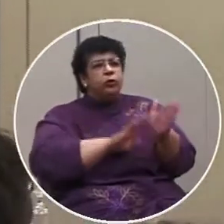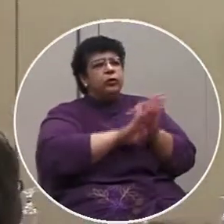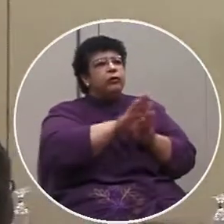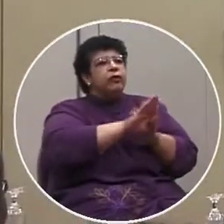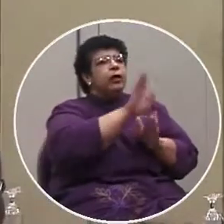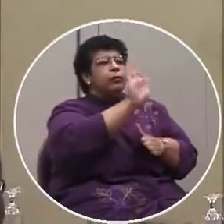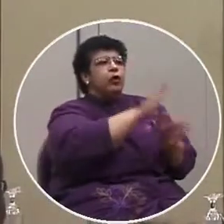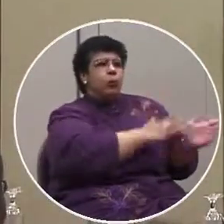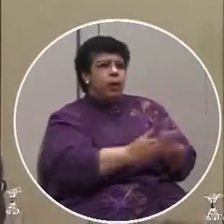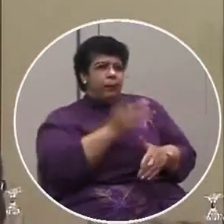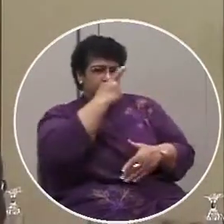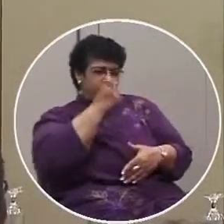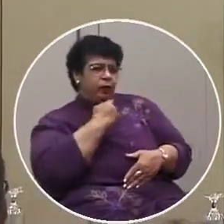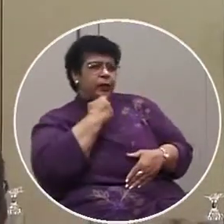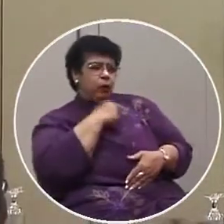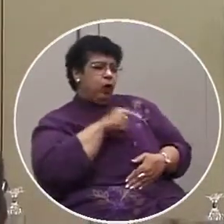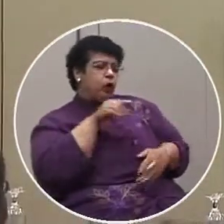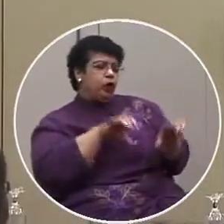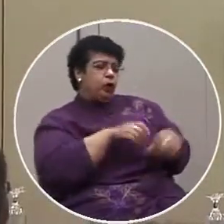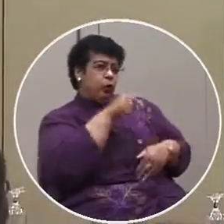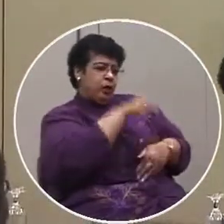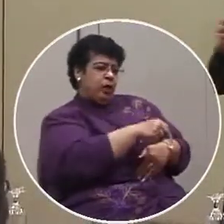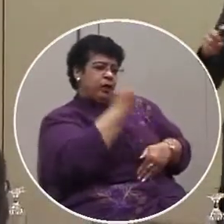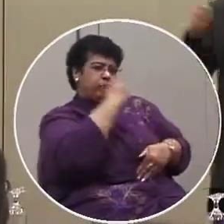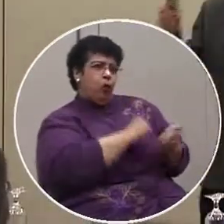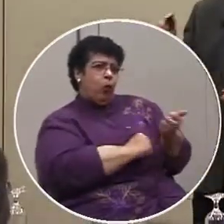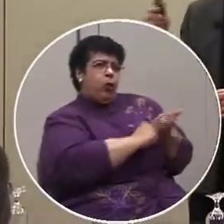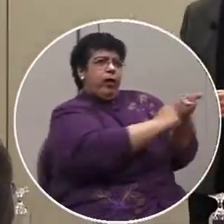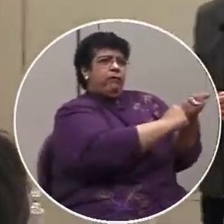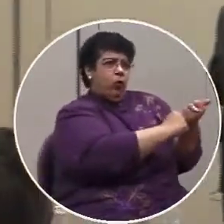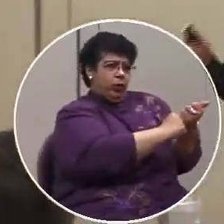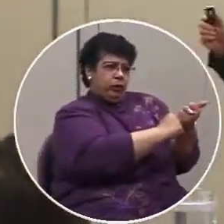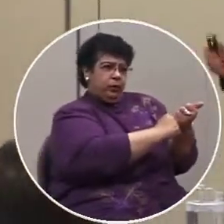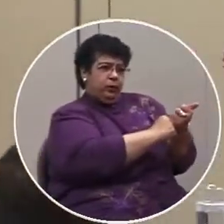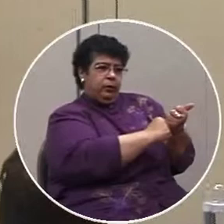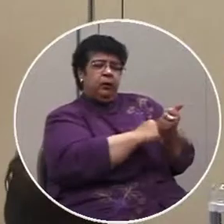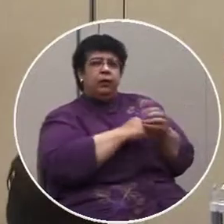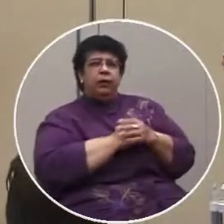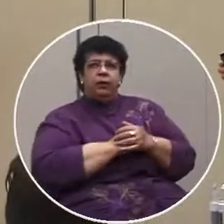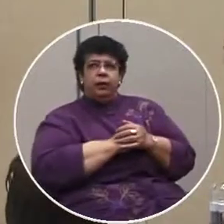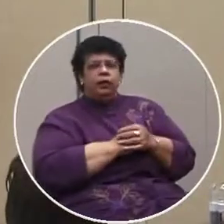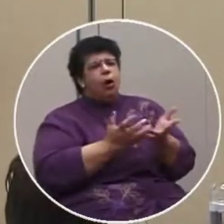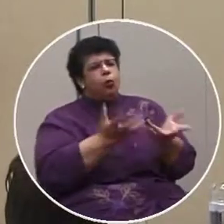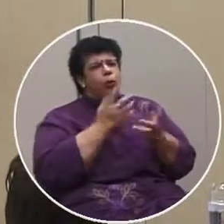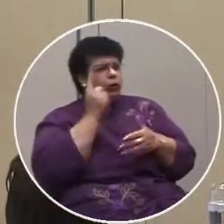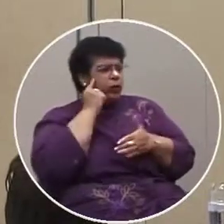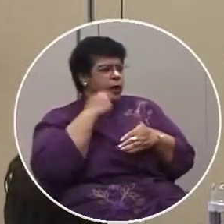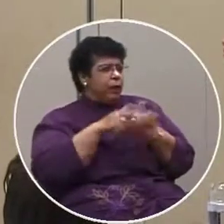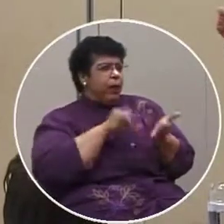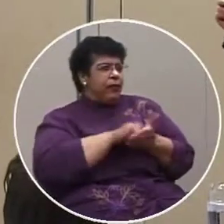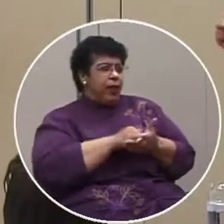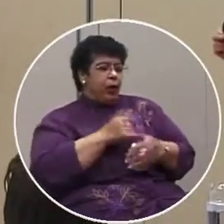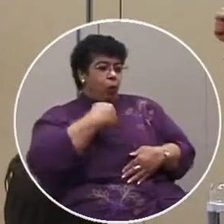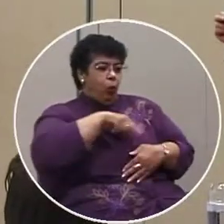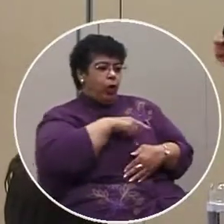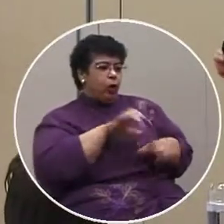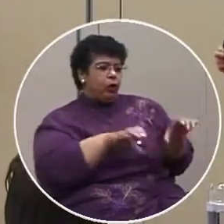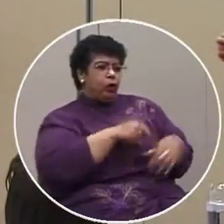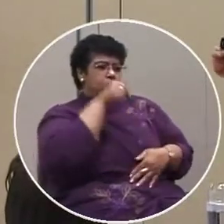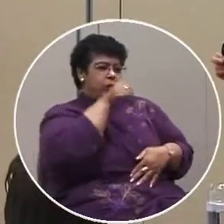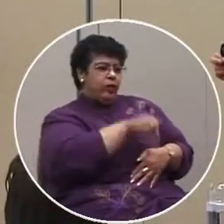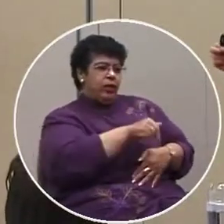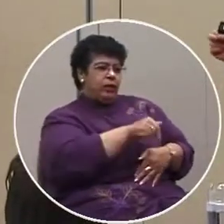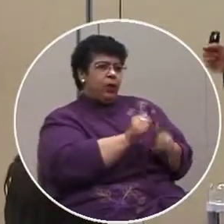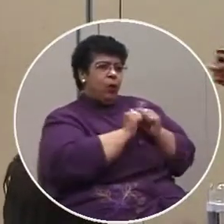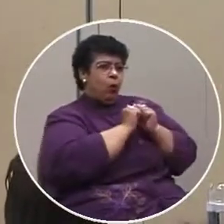this for reinforcement, I just want you to think about the difference in this language. We're going to do this with